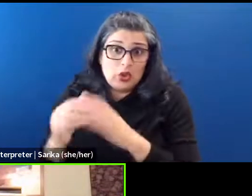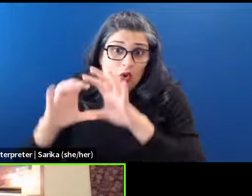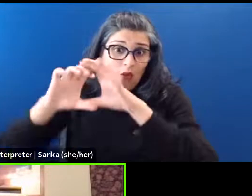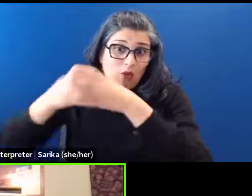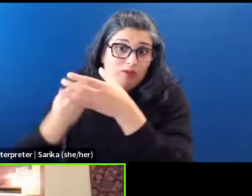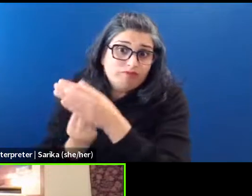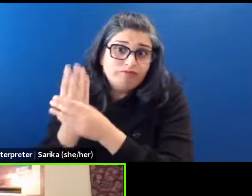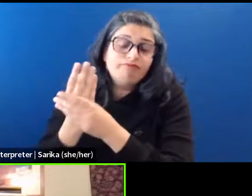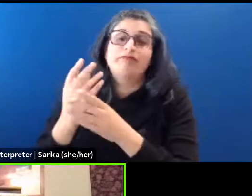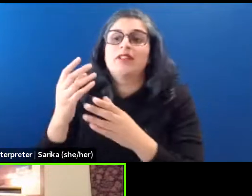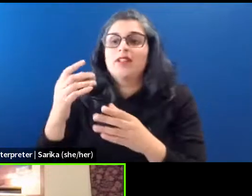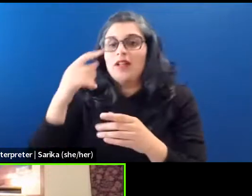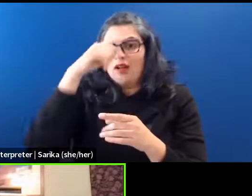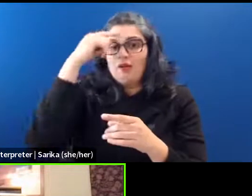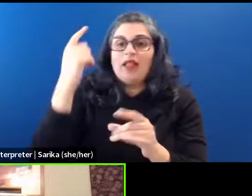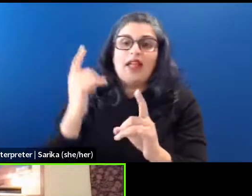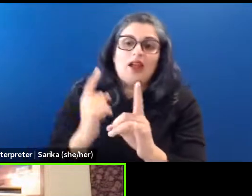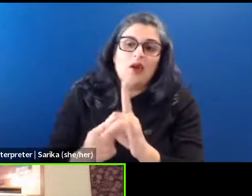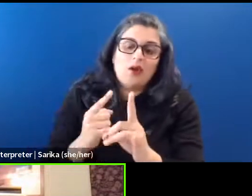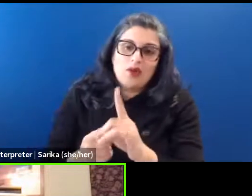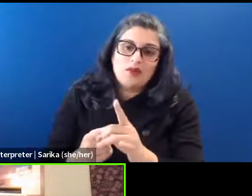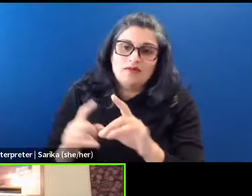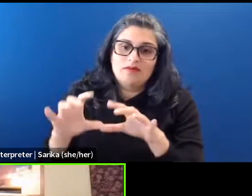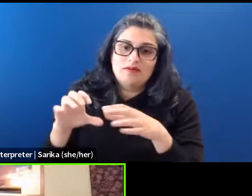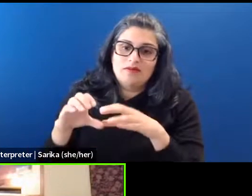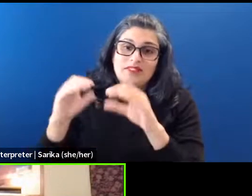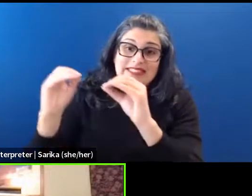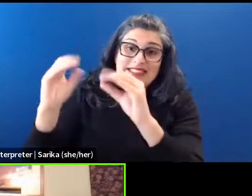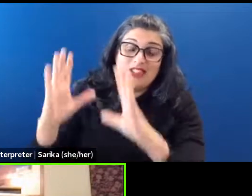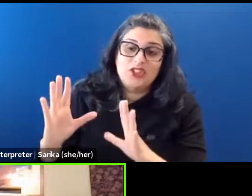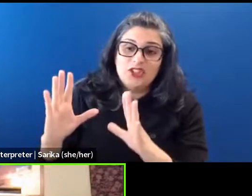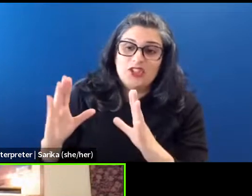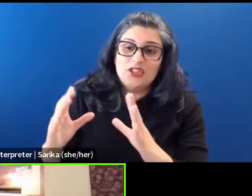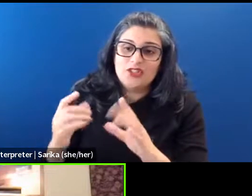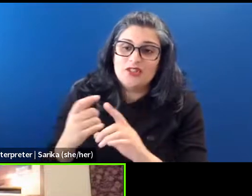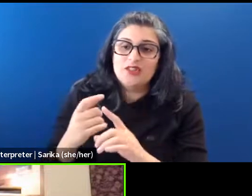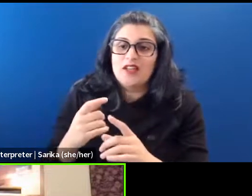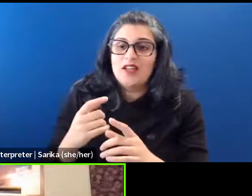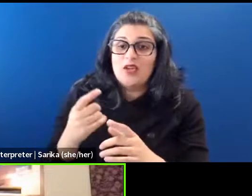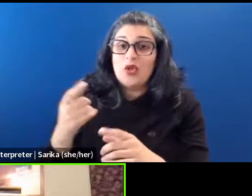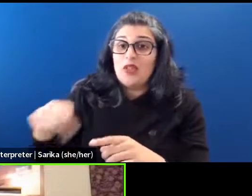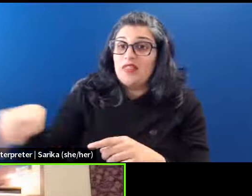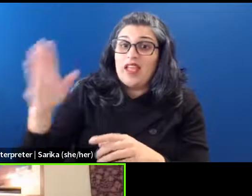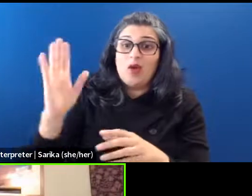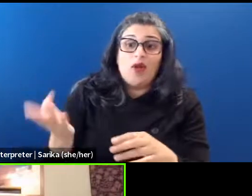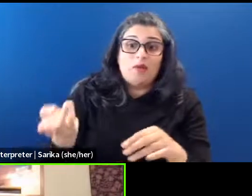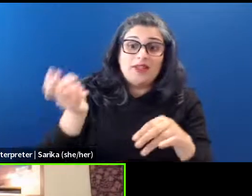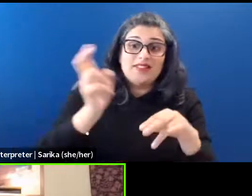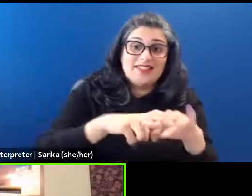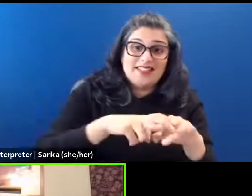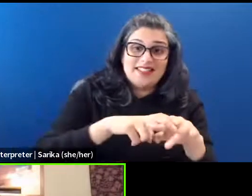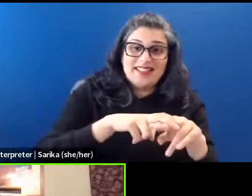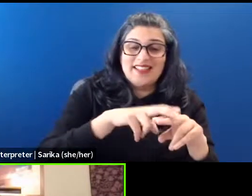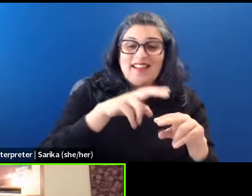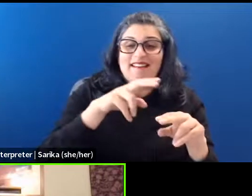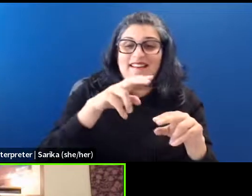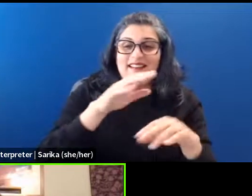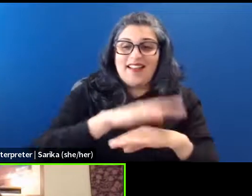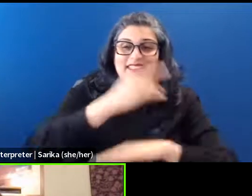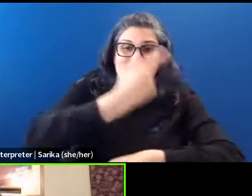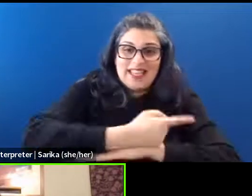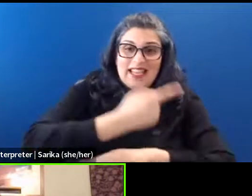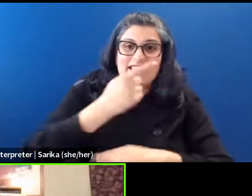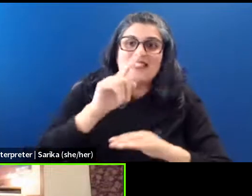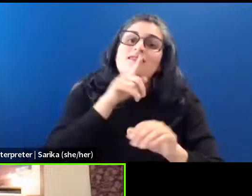coming through places like Spirit Rock. And so they will be actually sitting on the days, right? Actually